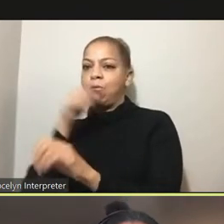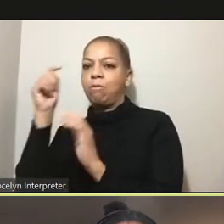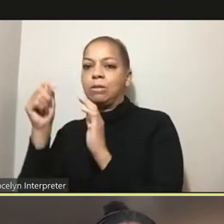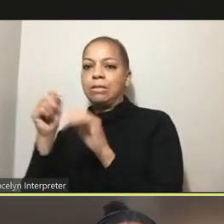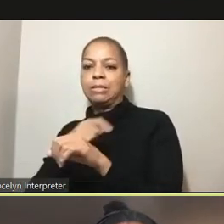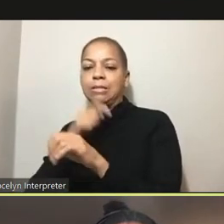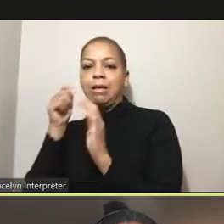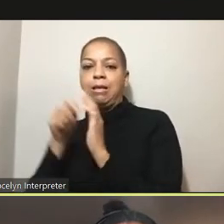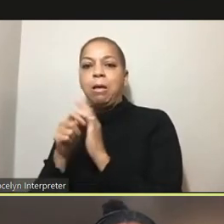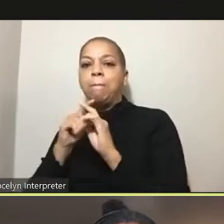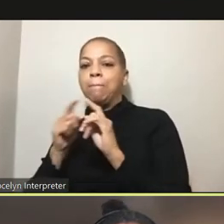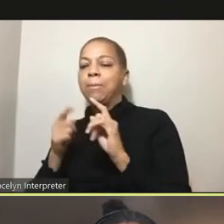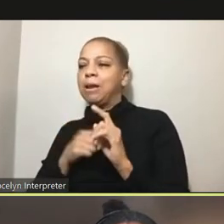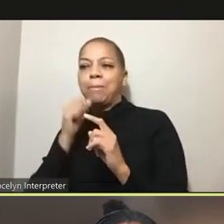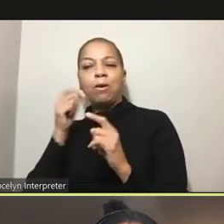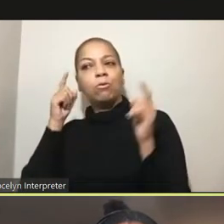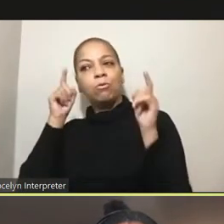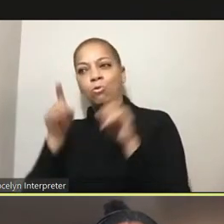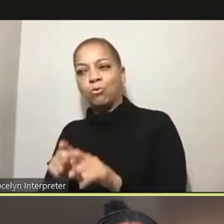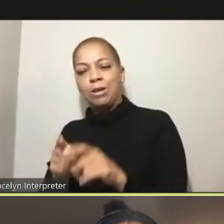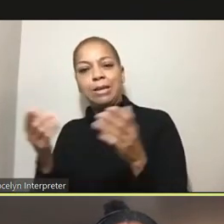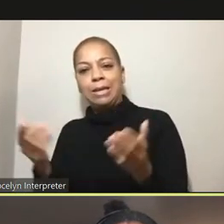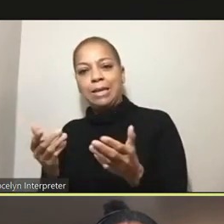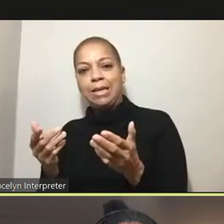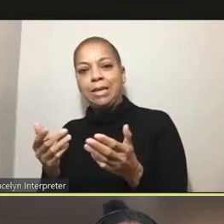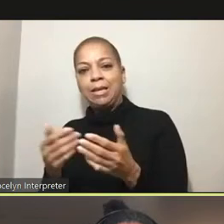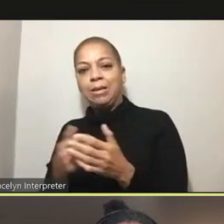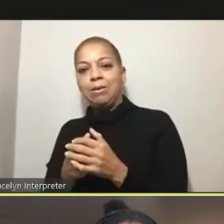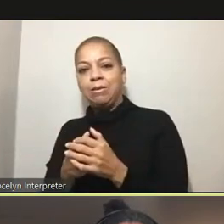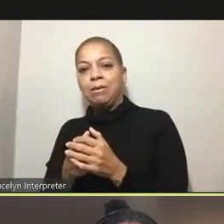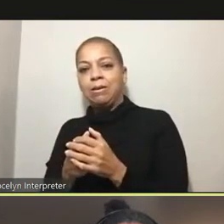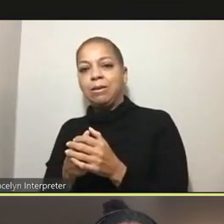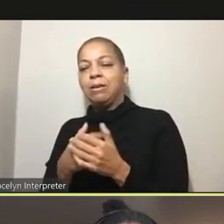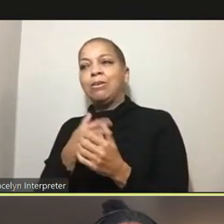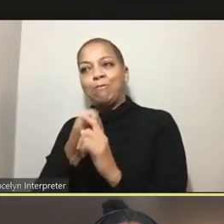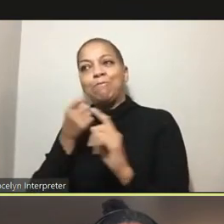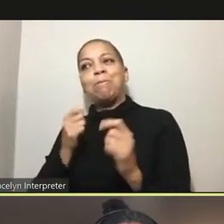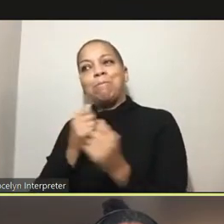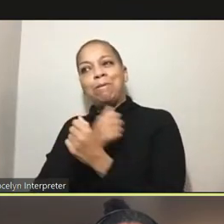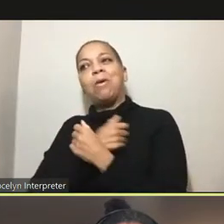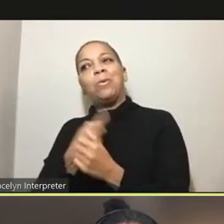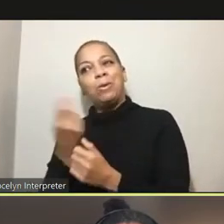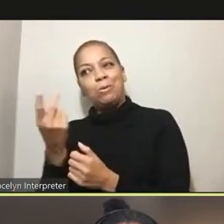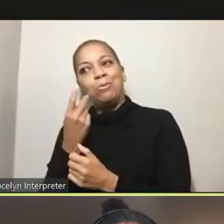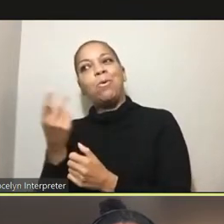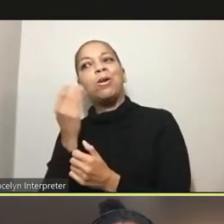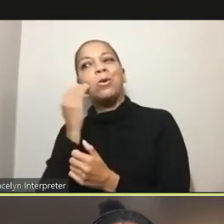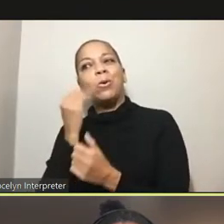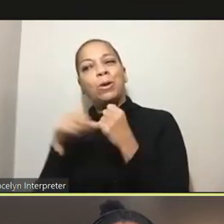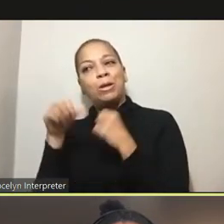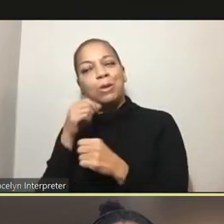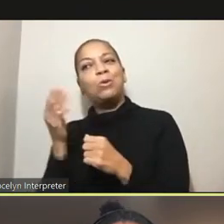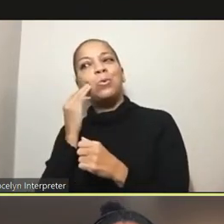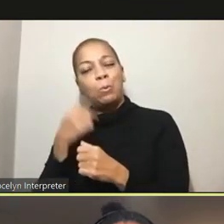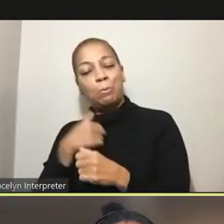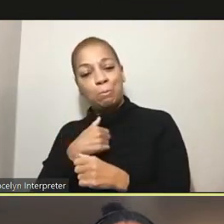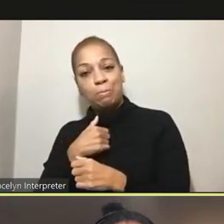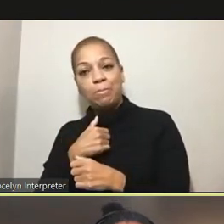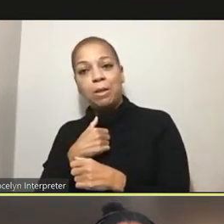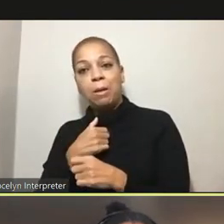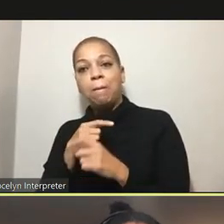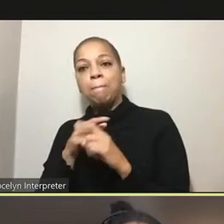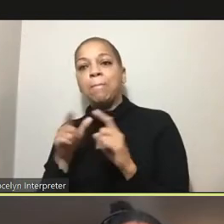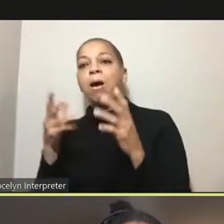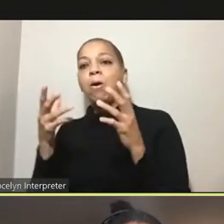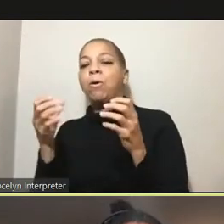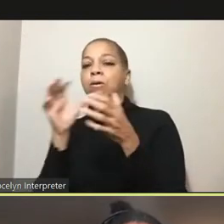going to disagree with you here. And this is disagreement out of love. We know each other pretty well, so you know me. But I am going to say